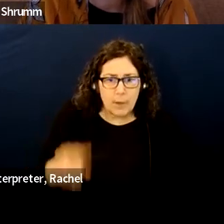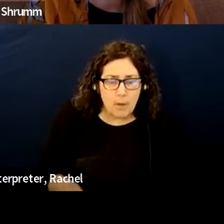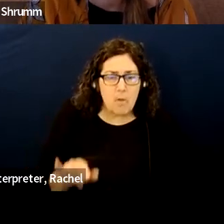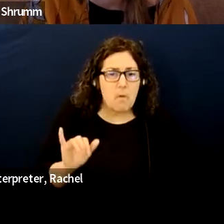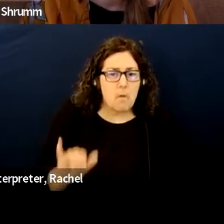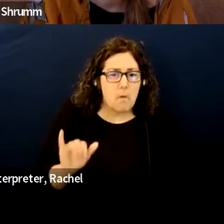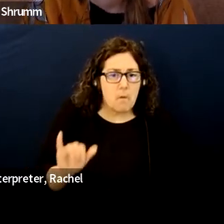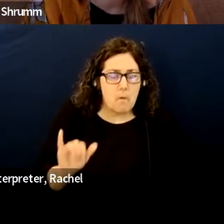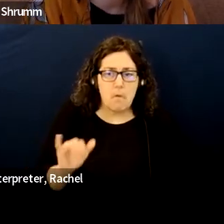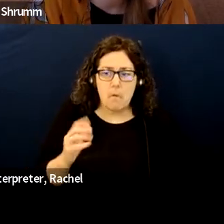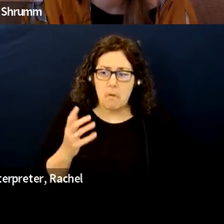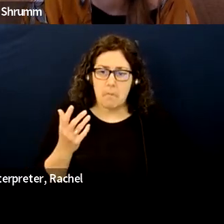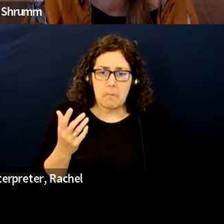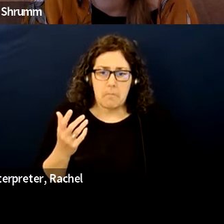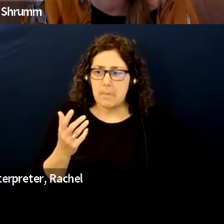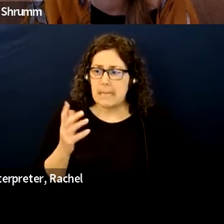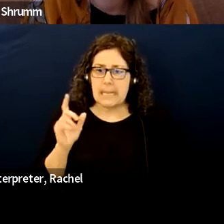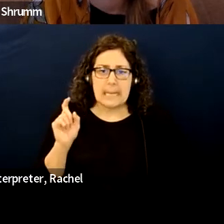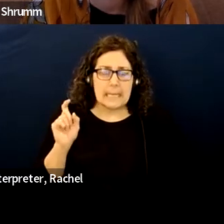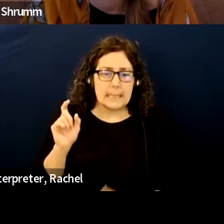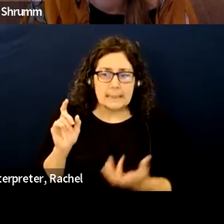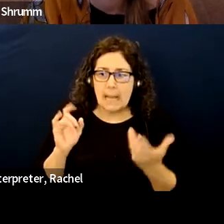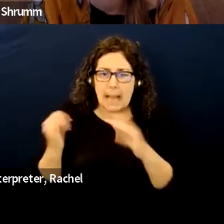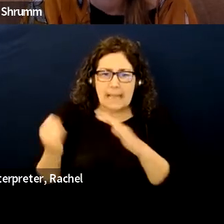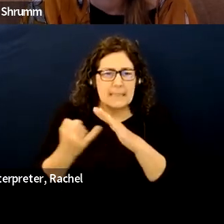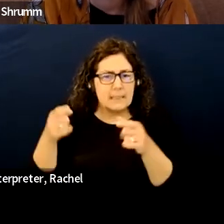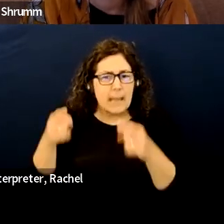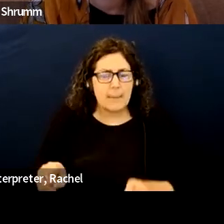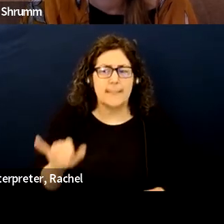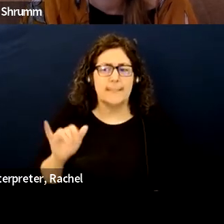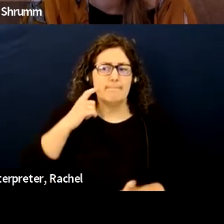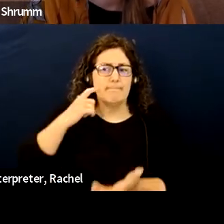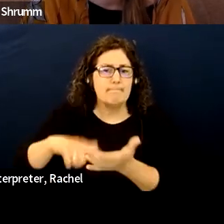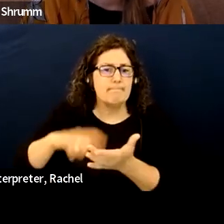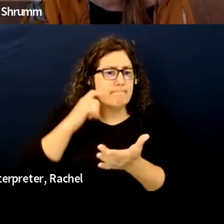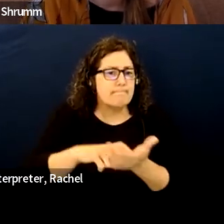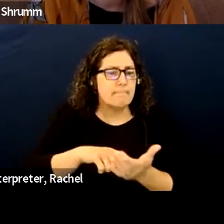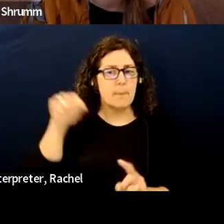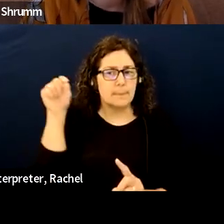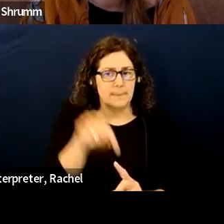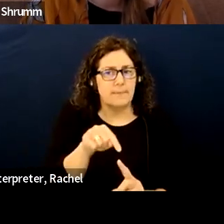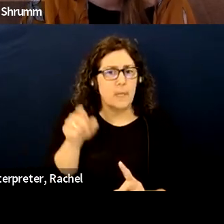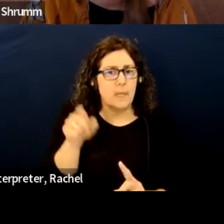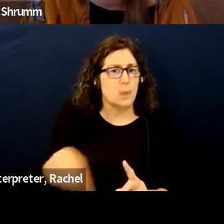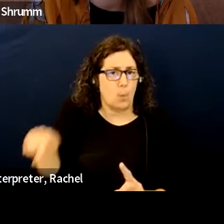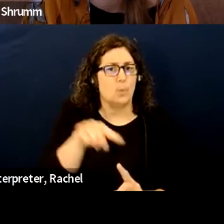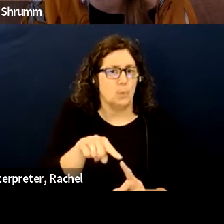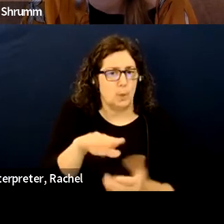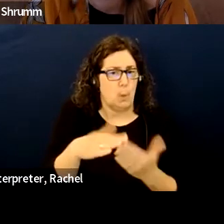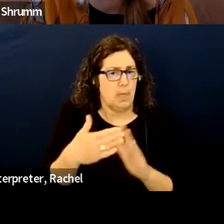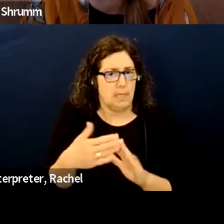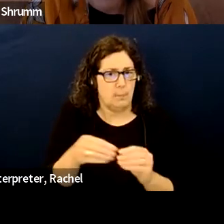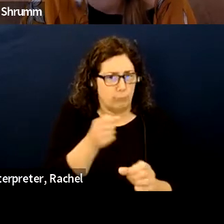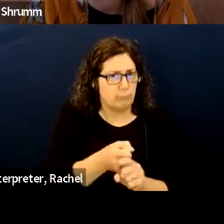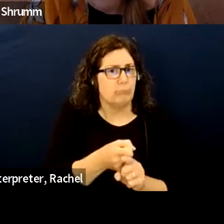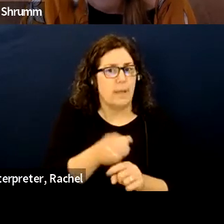and needing, again, isolation was happening throughout, but can particularly hit some communities a lot